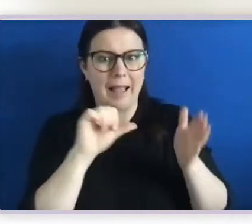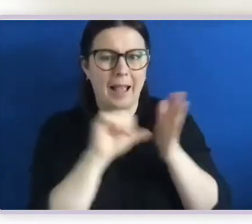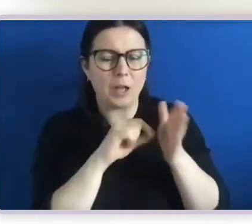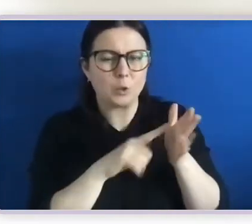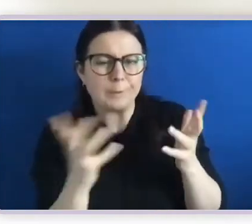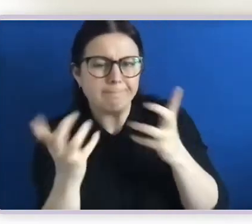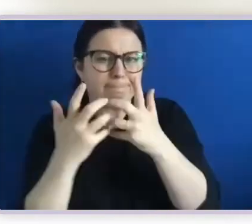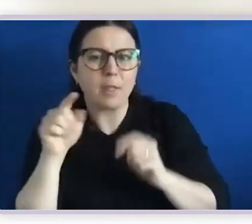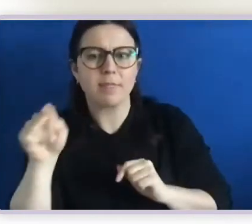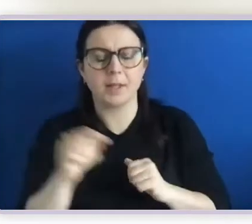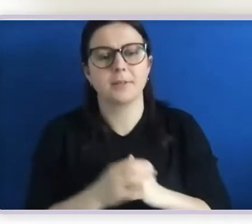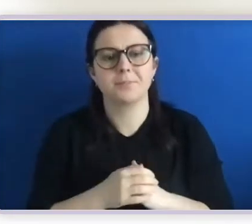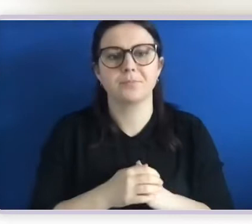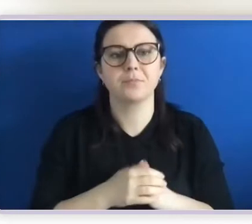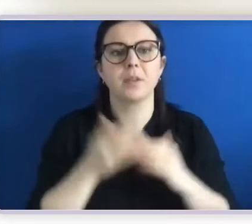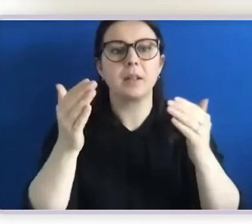Next slide, slide 8.